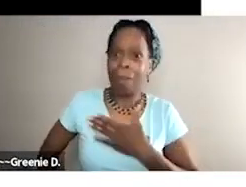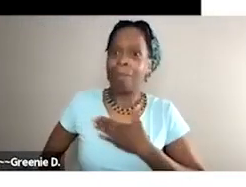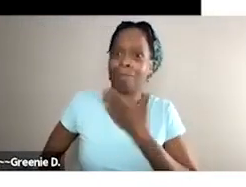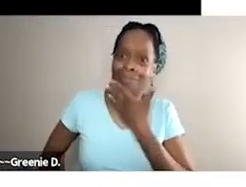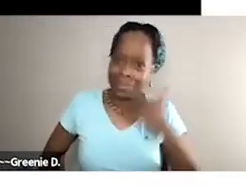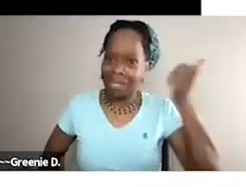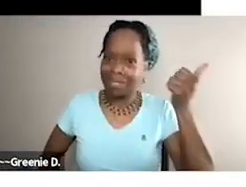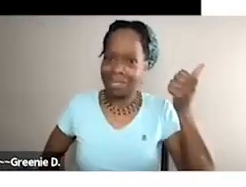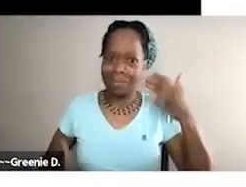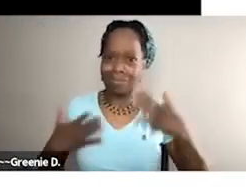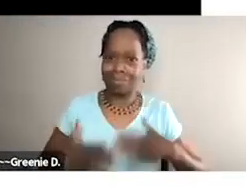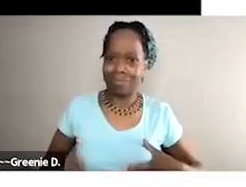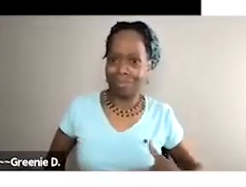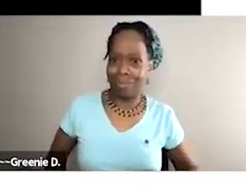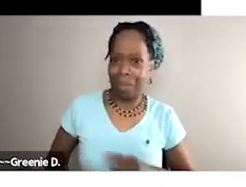sir.